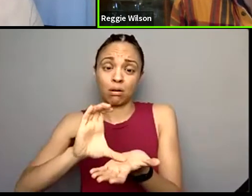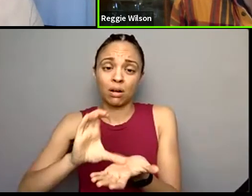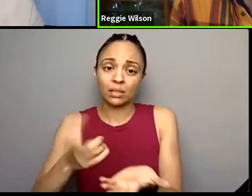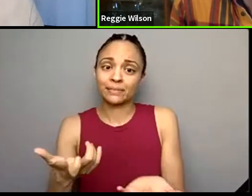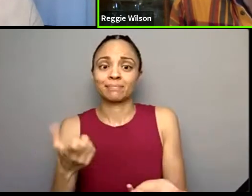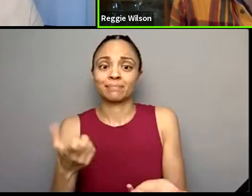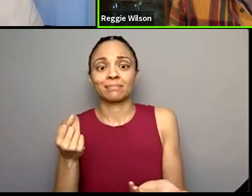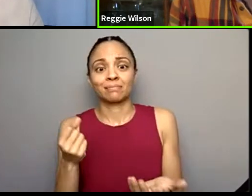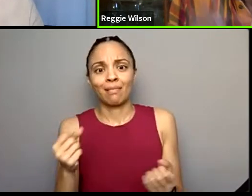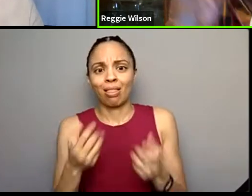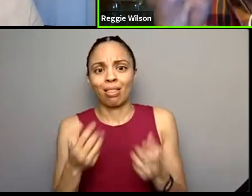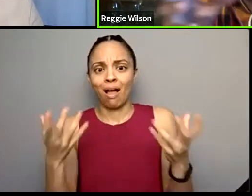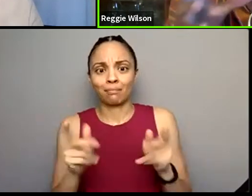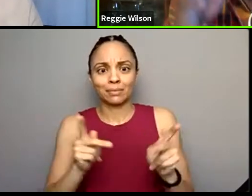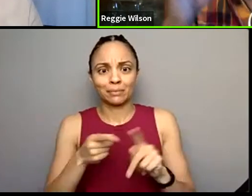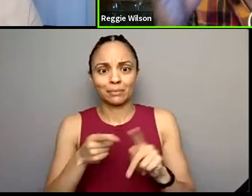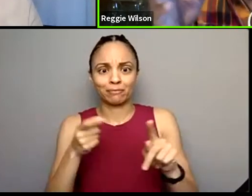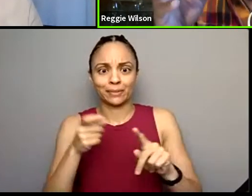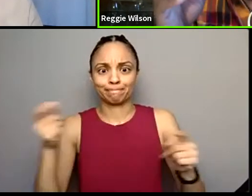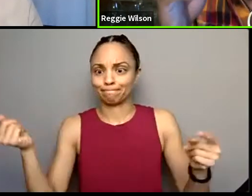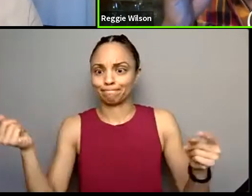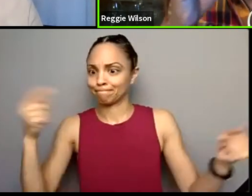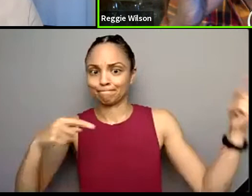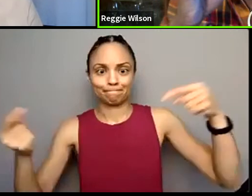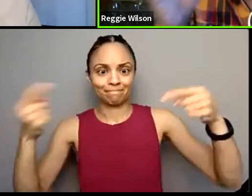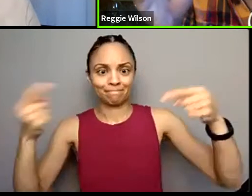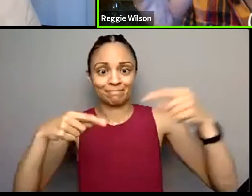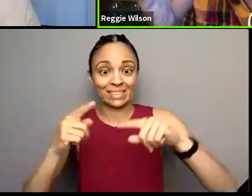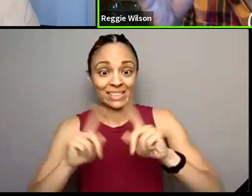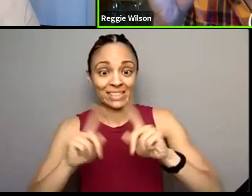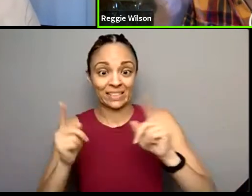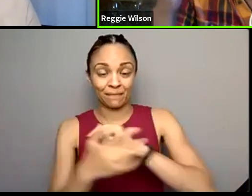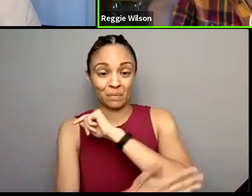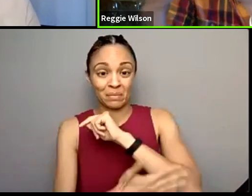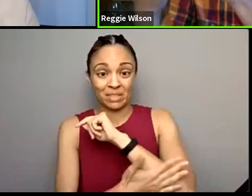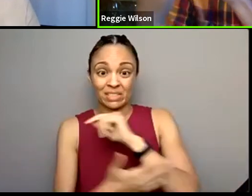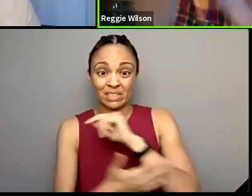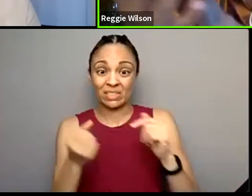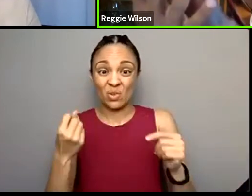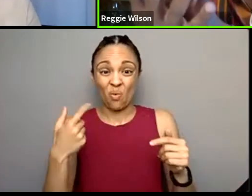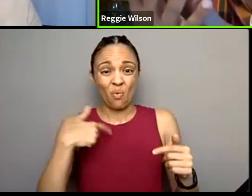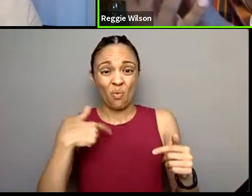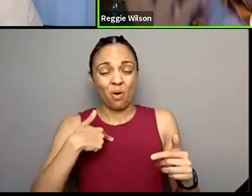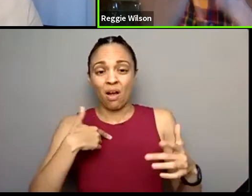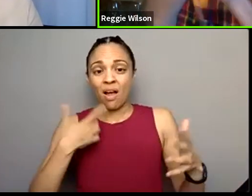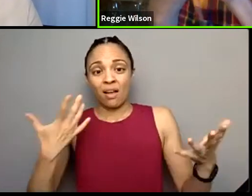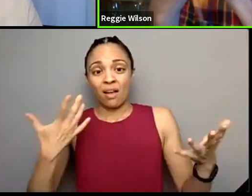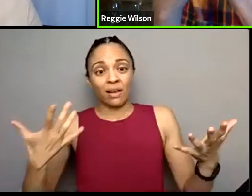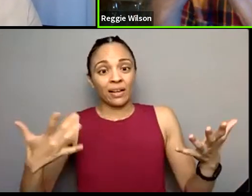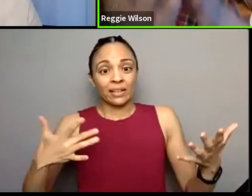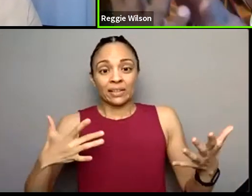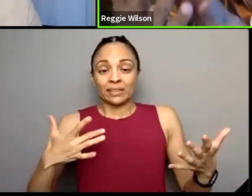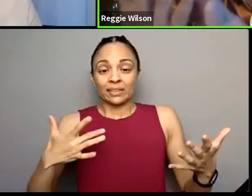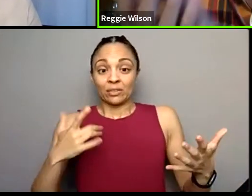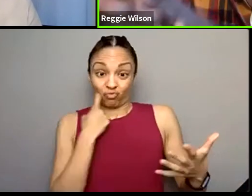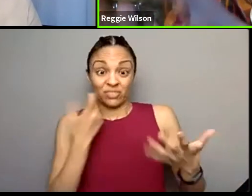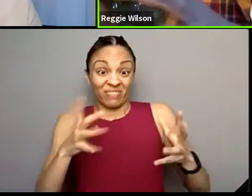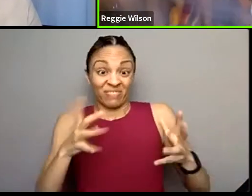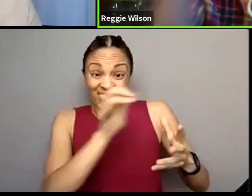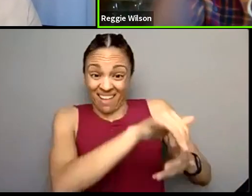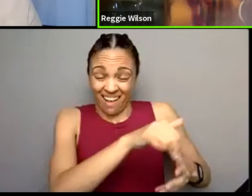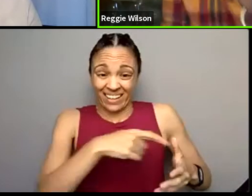imagine trying to figure out the logistics and the funds and the paperwork of getting a dancer in West